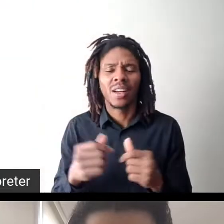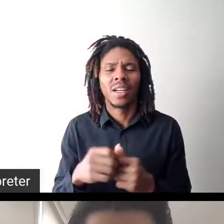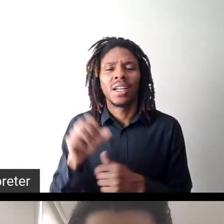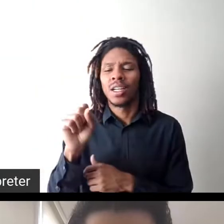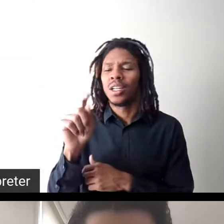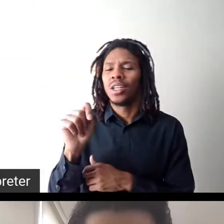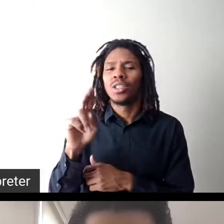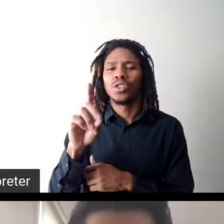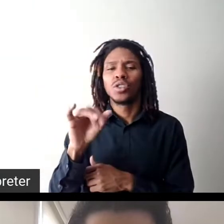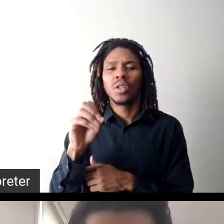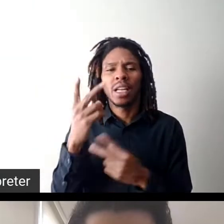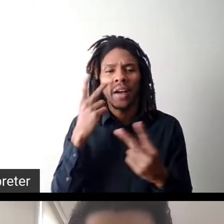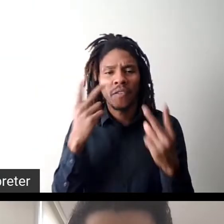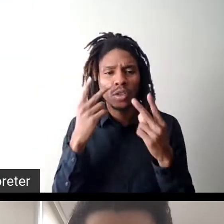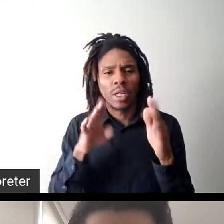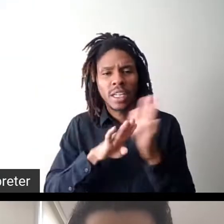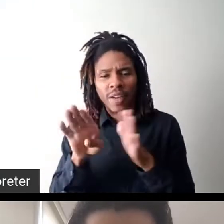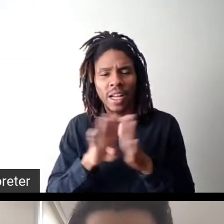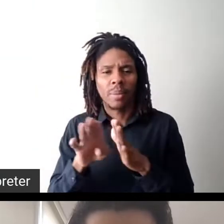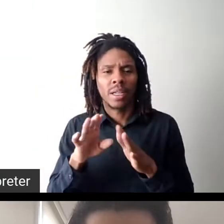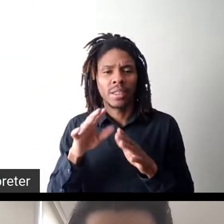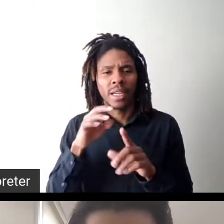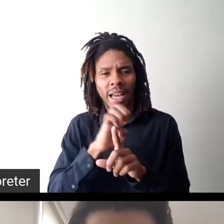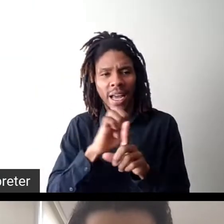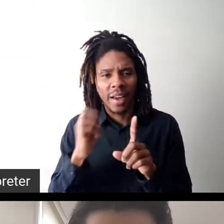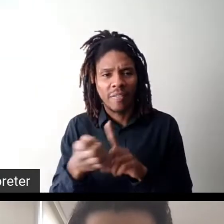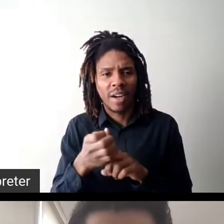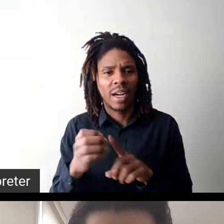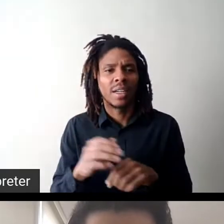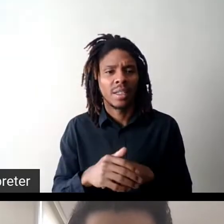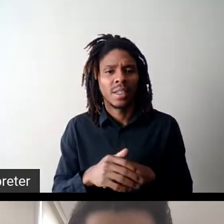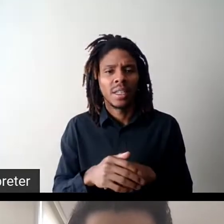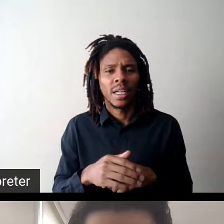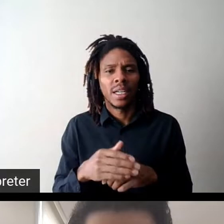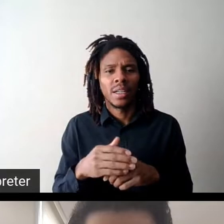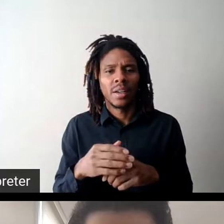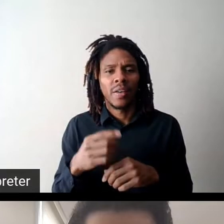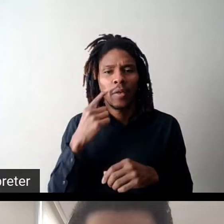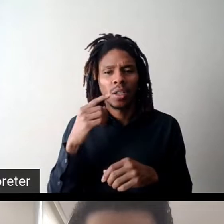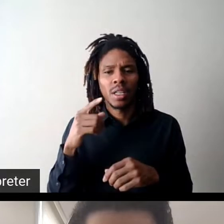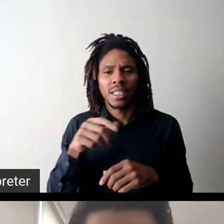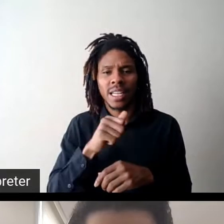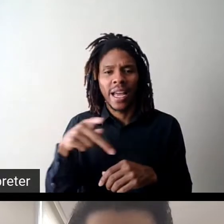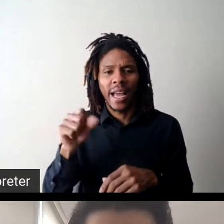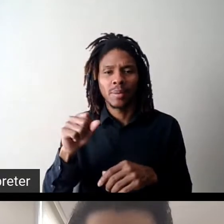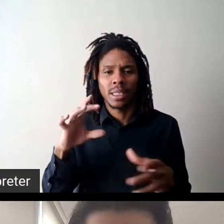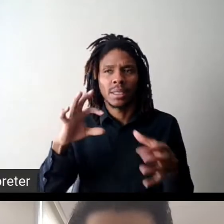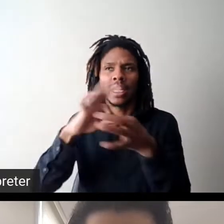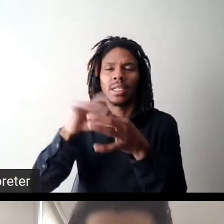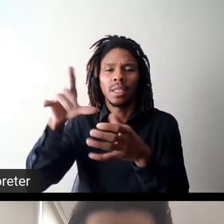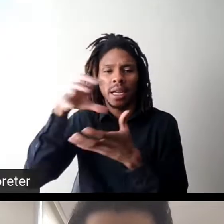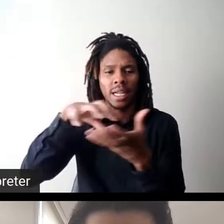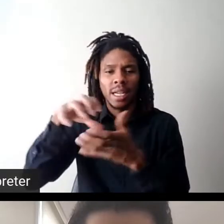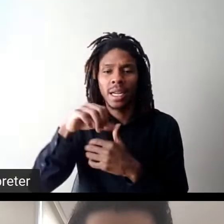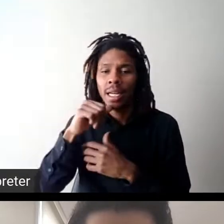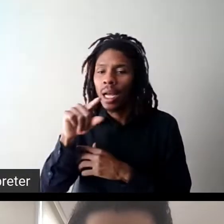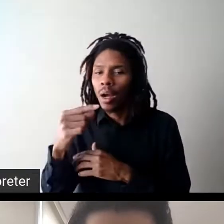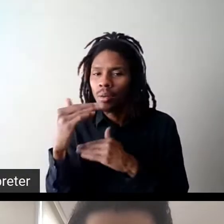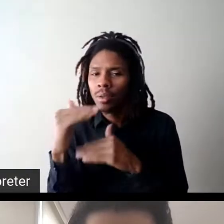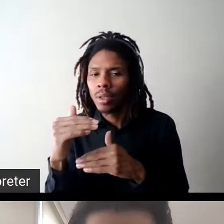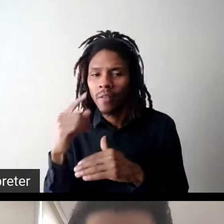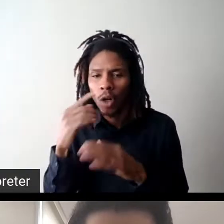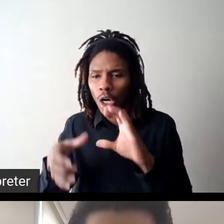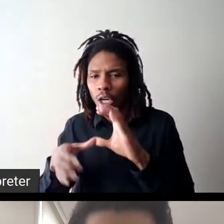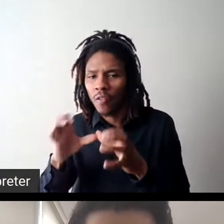development environment that accelerates the development of these cloud-connected apps. And it does not only help you with the configuration of